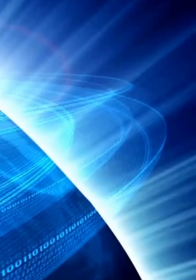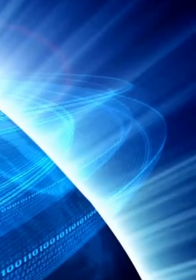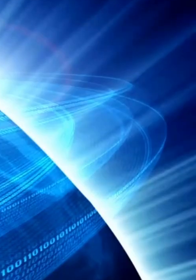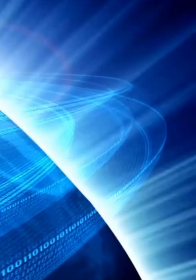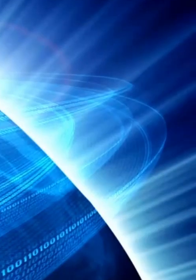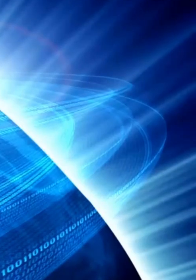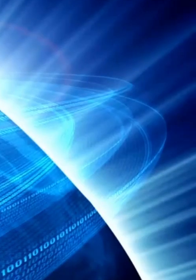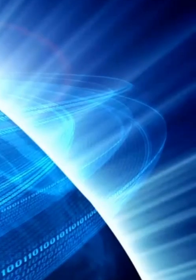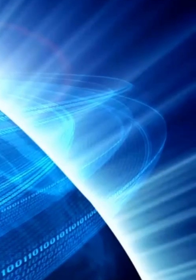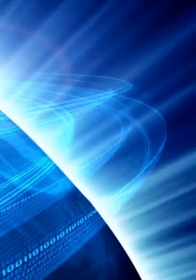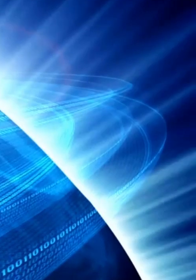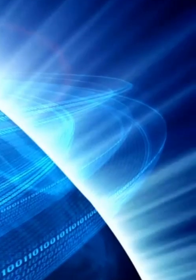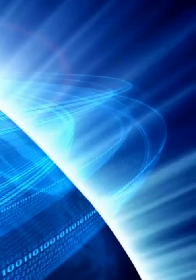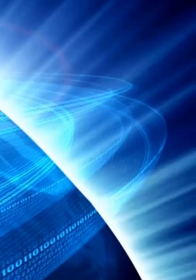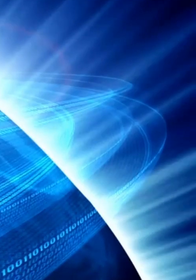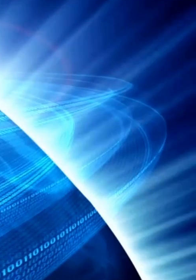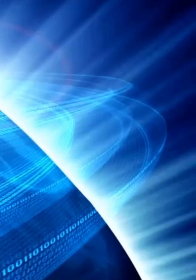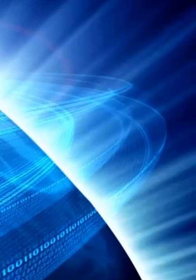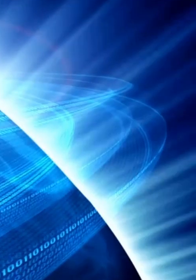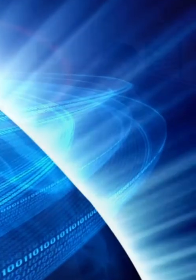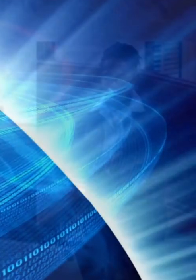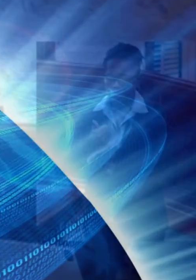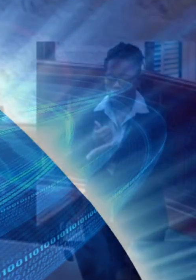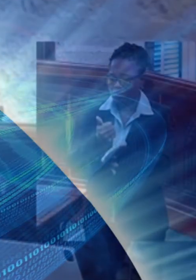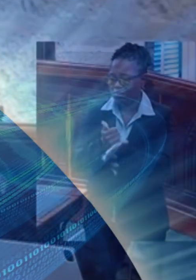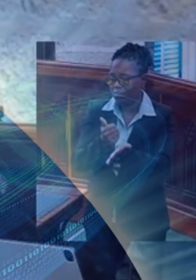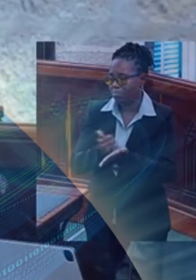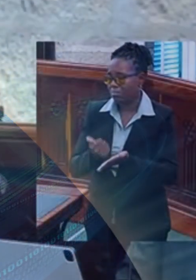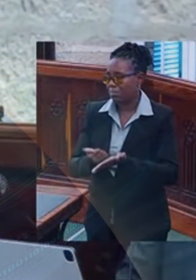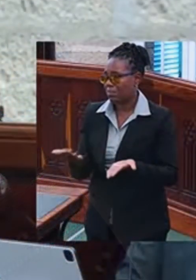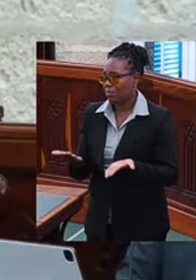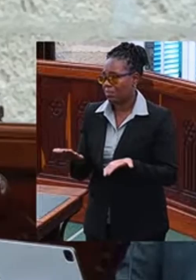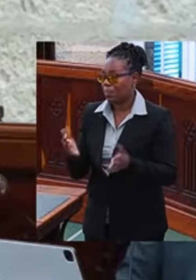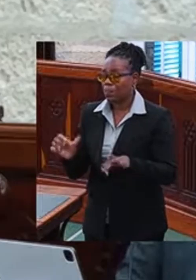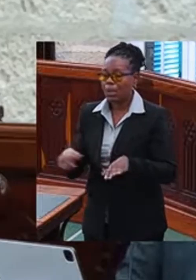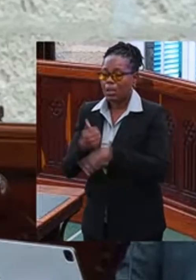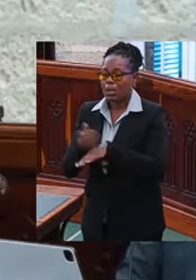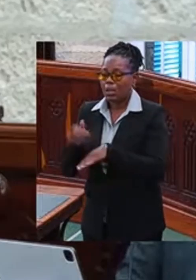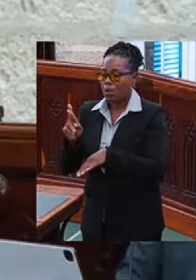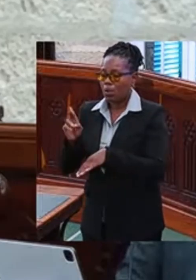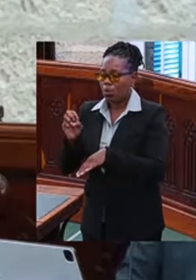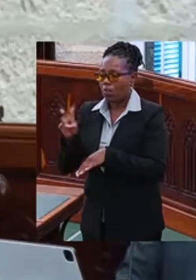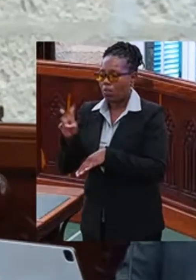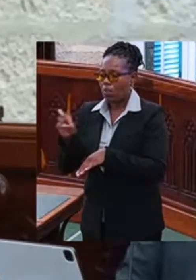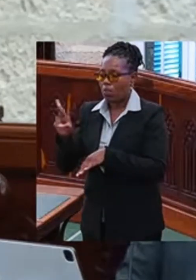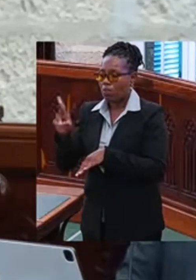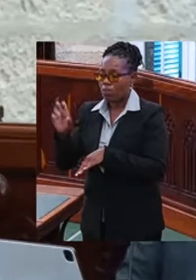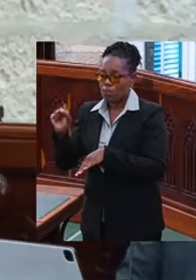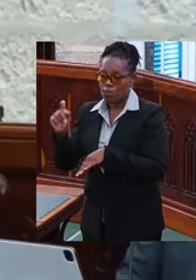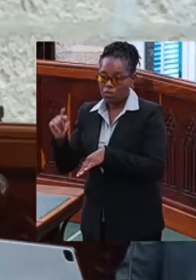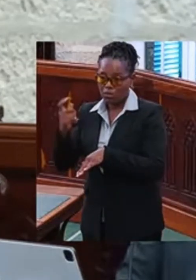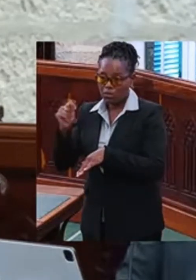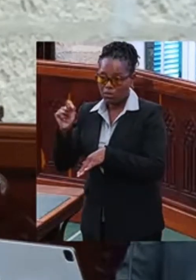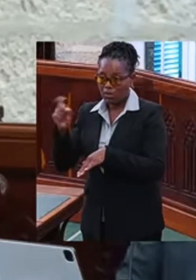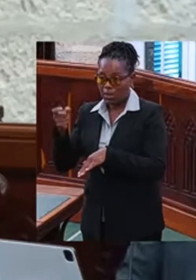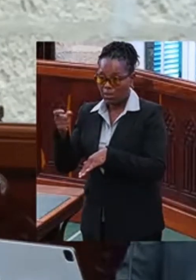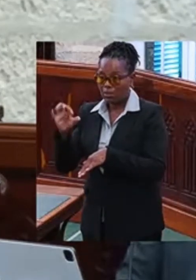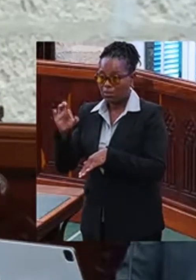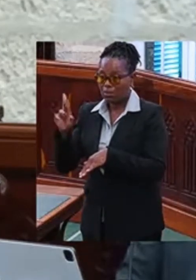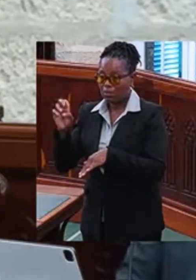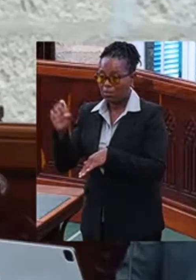quote-unquote, this will cost the Treasury X thousands or millions of dollars over the next X months or X